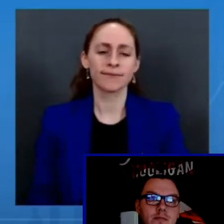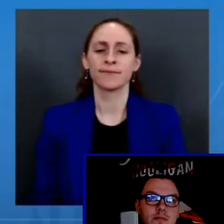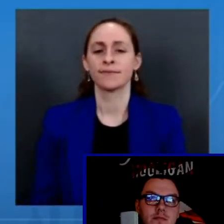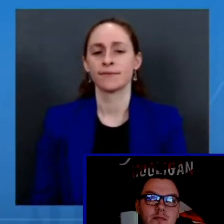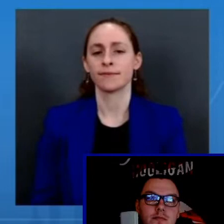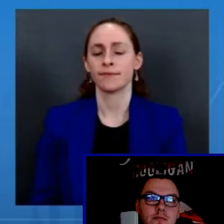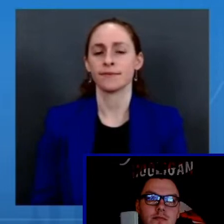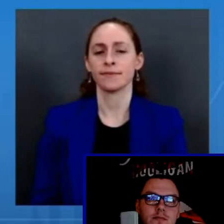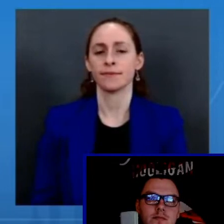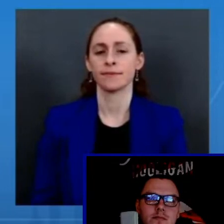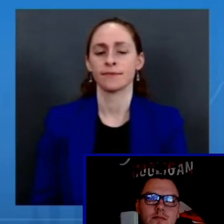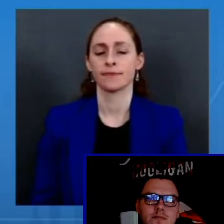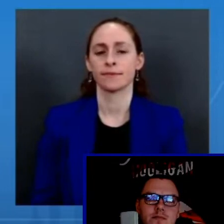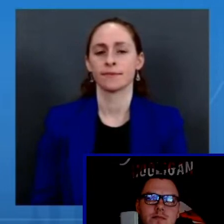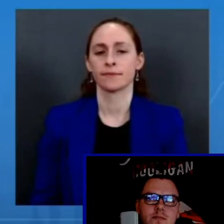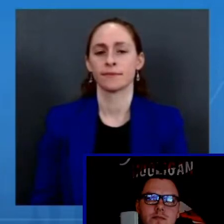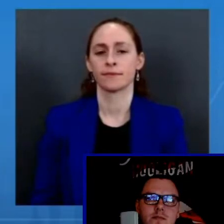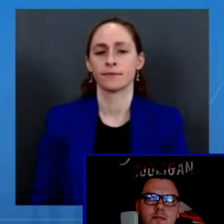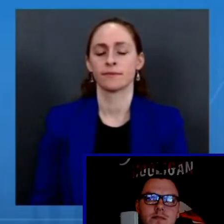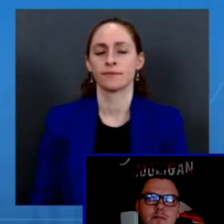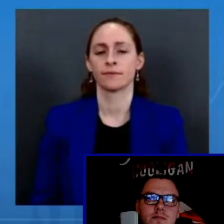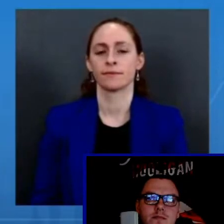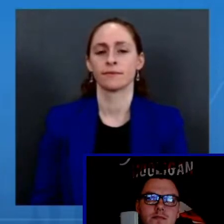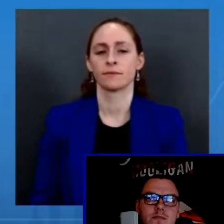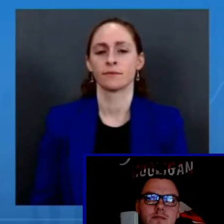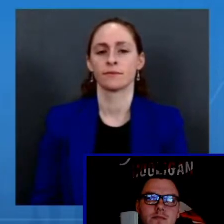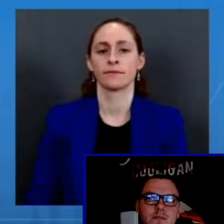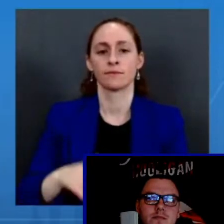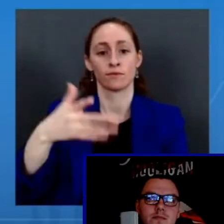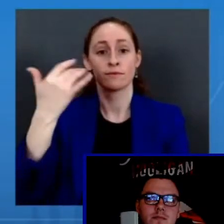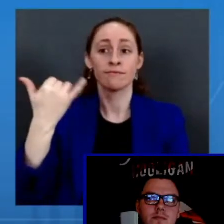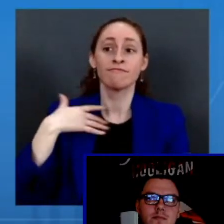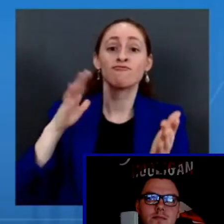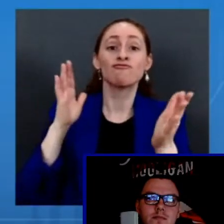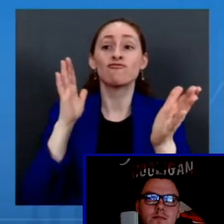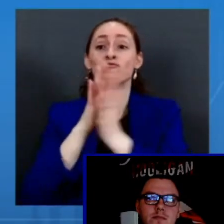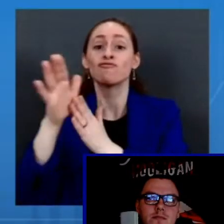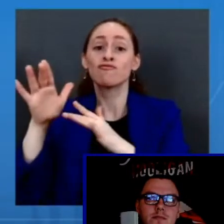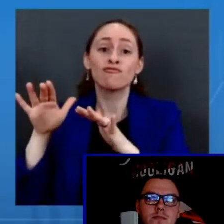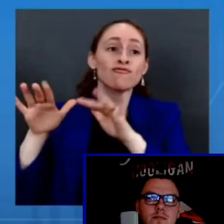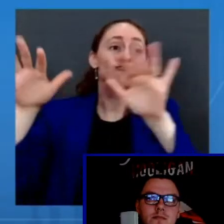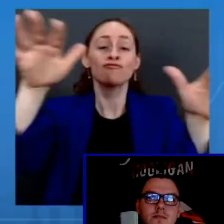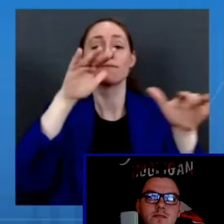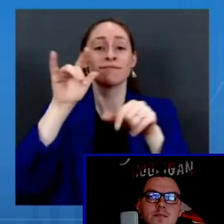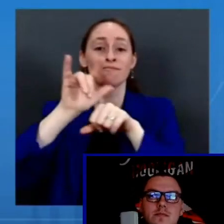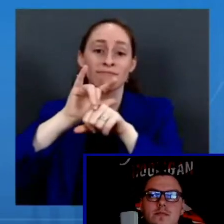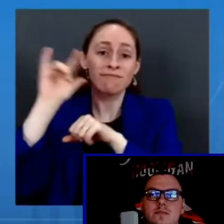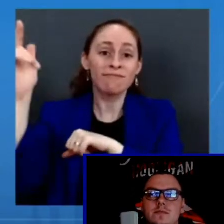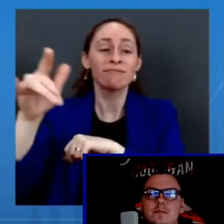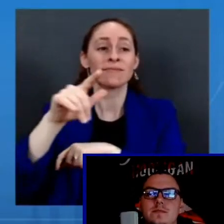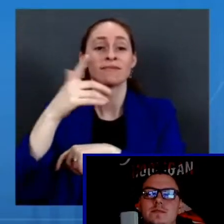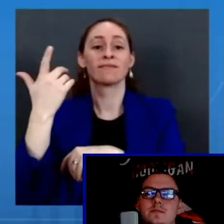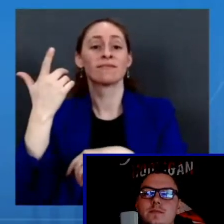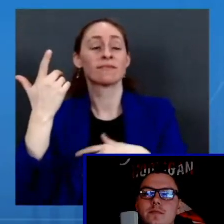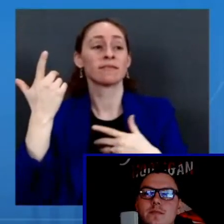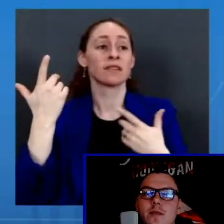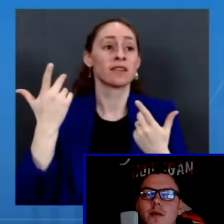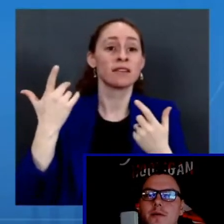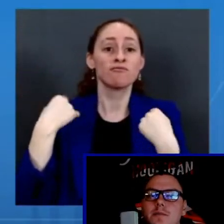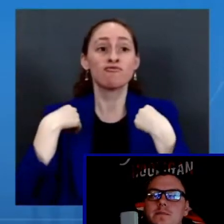car ride and much more to do with how people from different households behave in the weeks to days before meeting